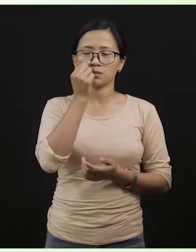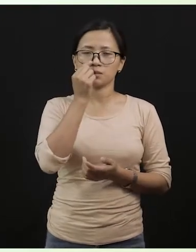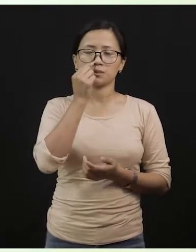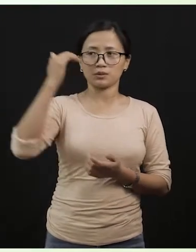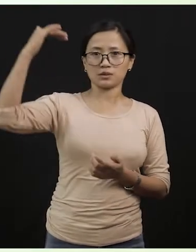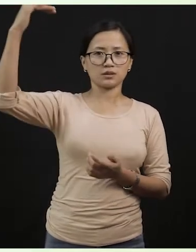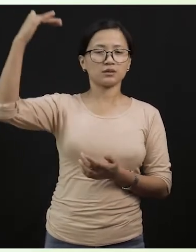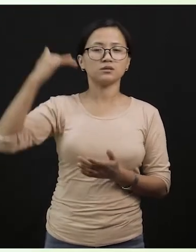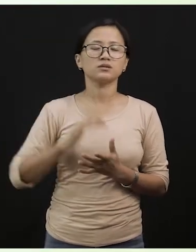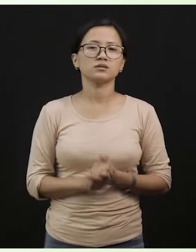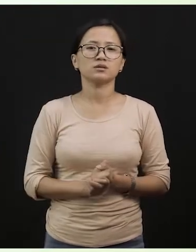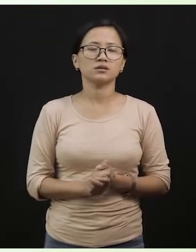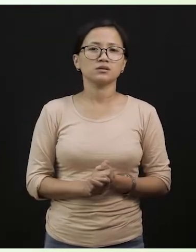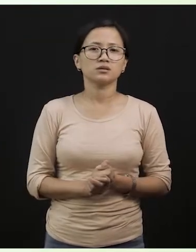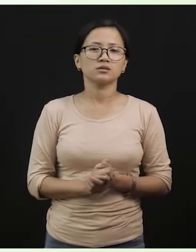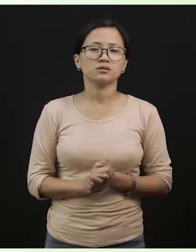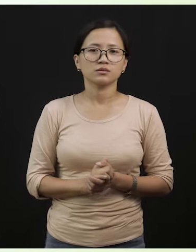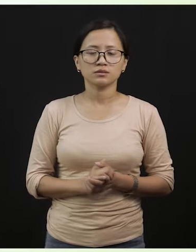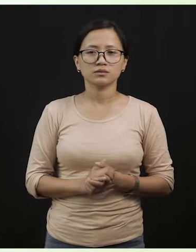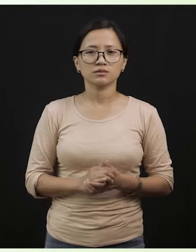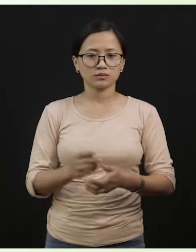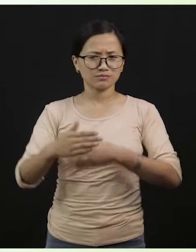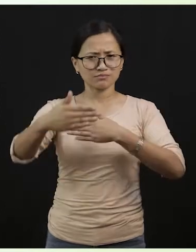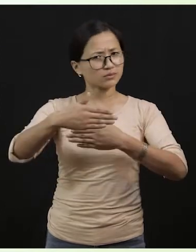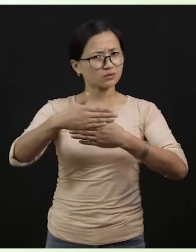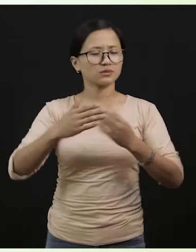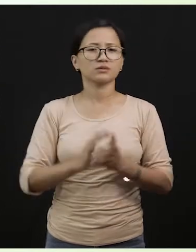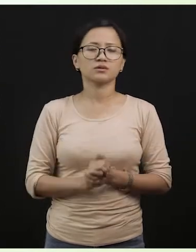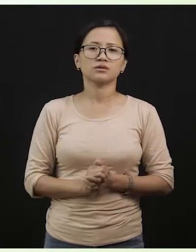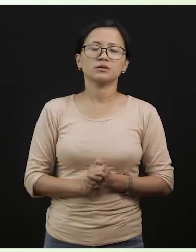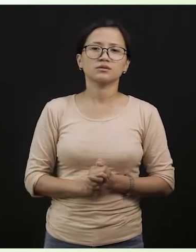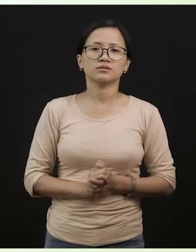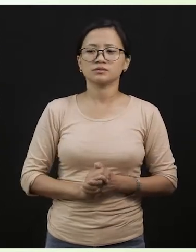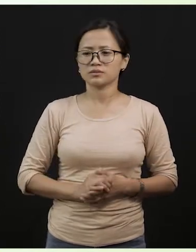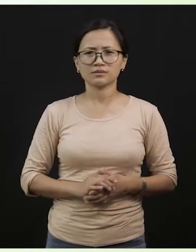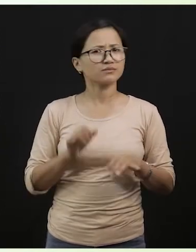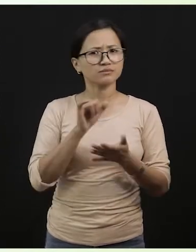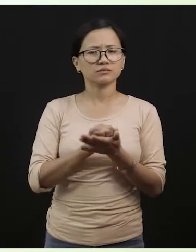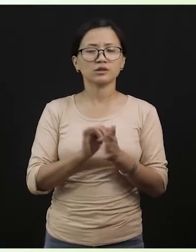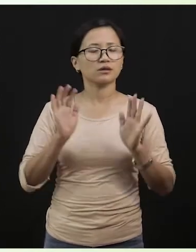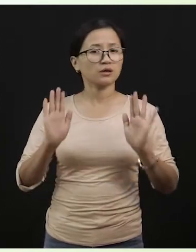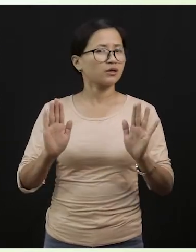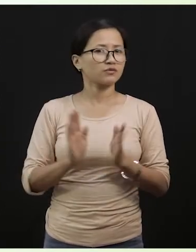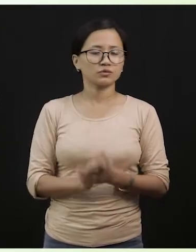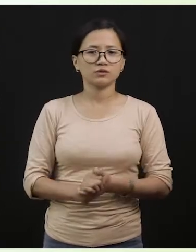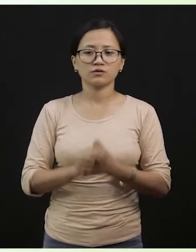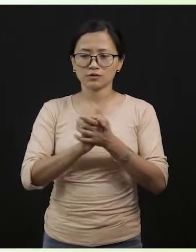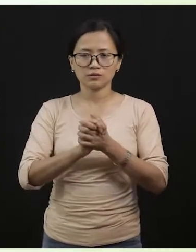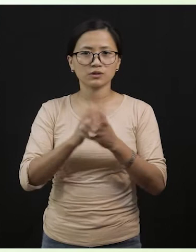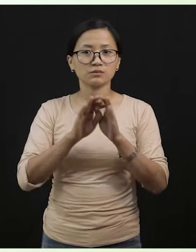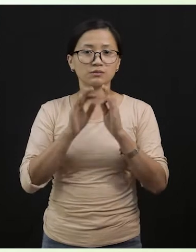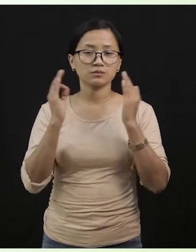she might just be an old grandmother in the neighborhood. It does not have to be your family members. When you want to help